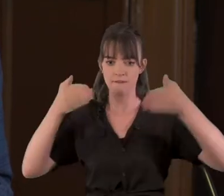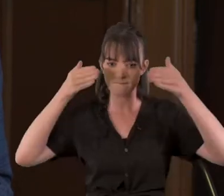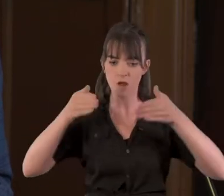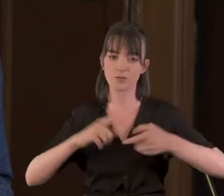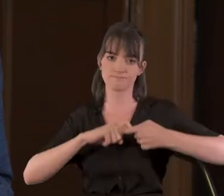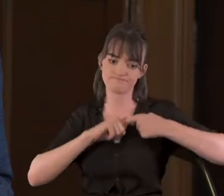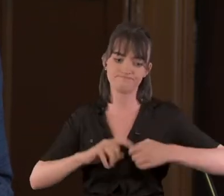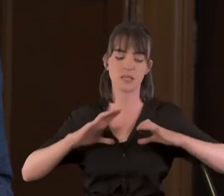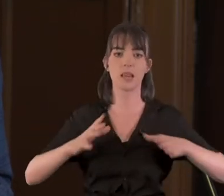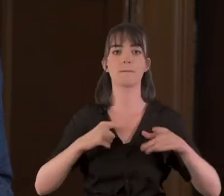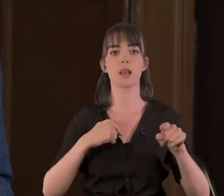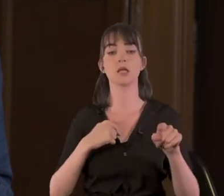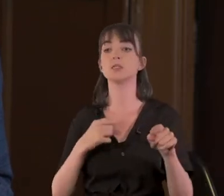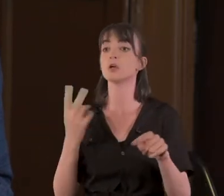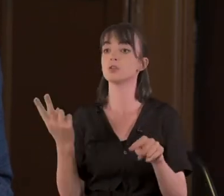extremely anxious